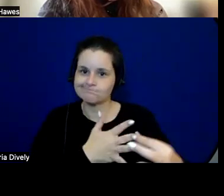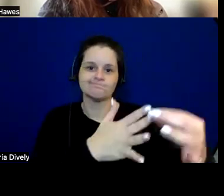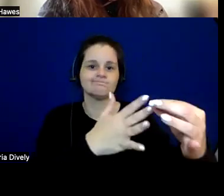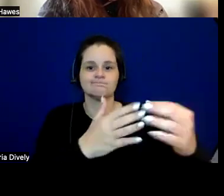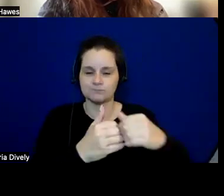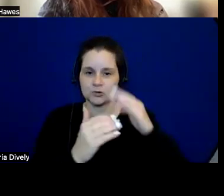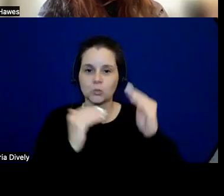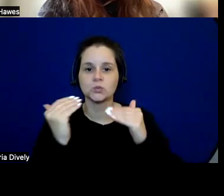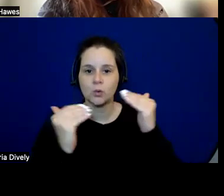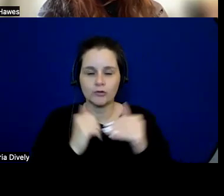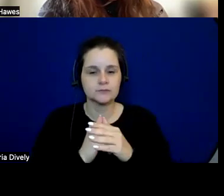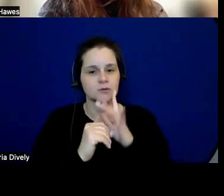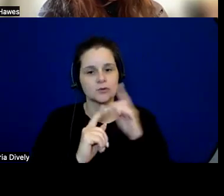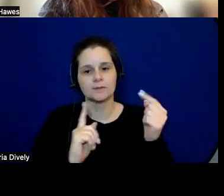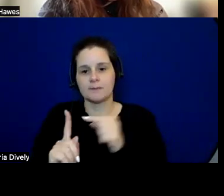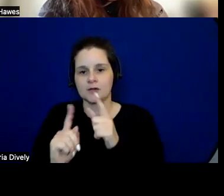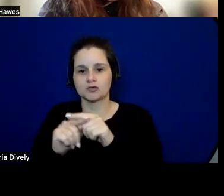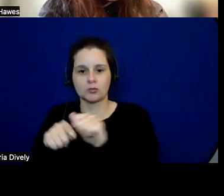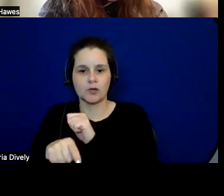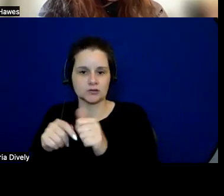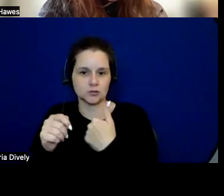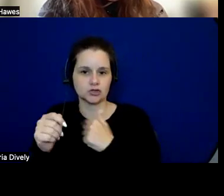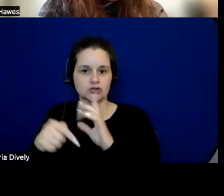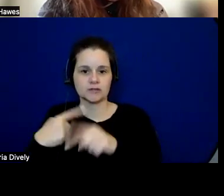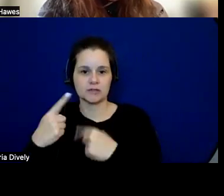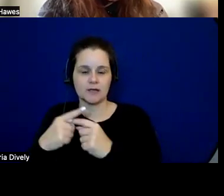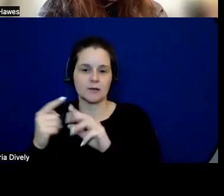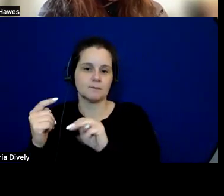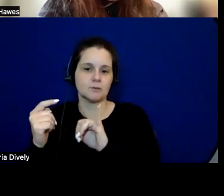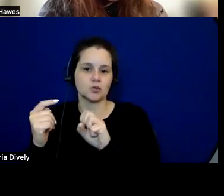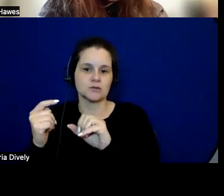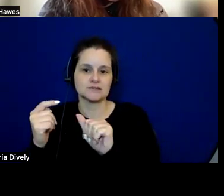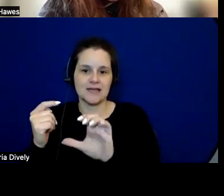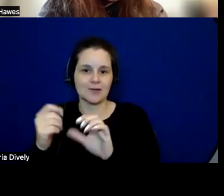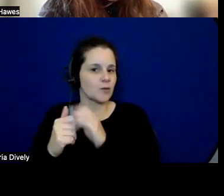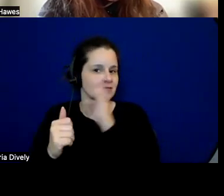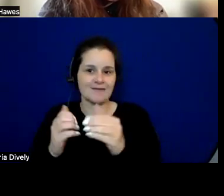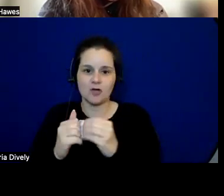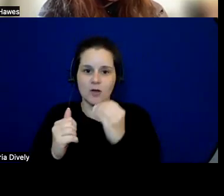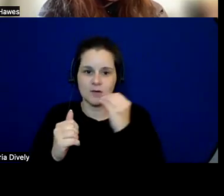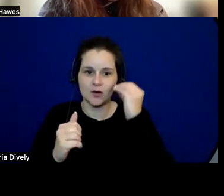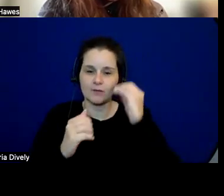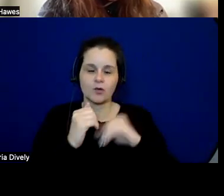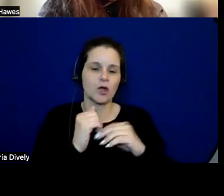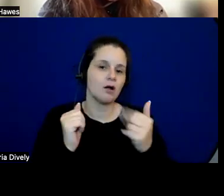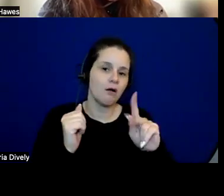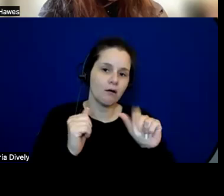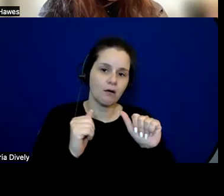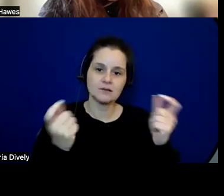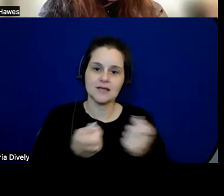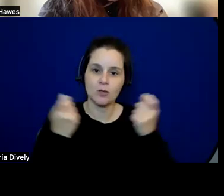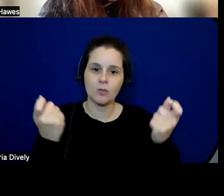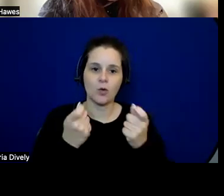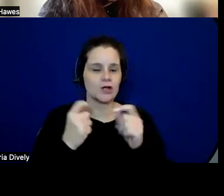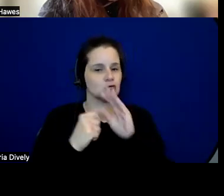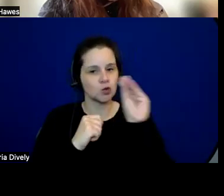And that going back to the practice that we talk a lot about Misak is that we never had orphans. Like we had honka ceremonies that no one ever had to go